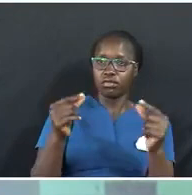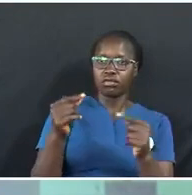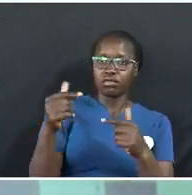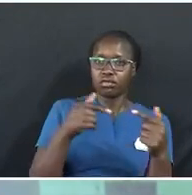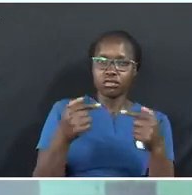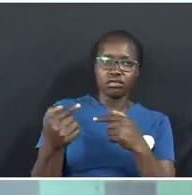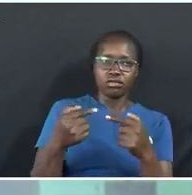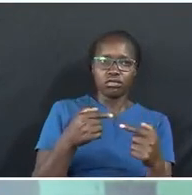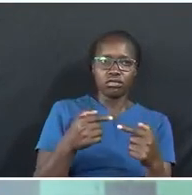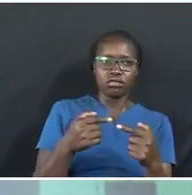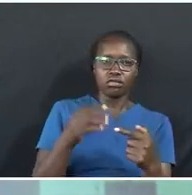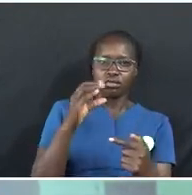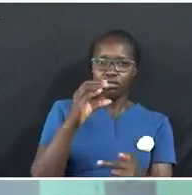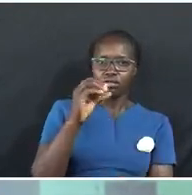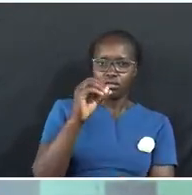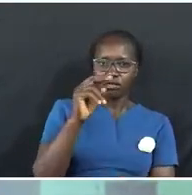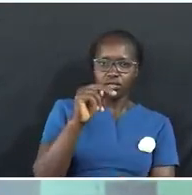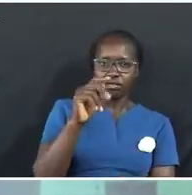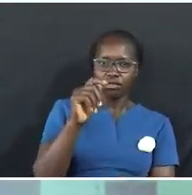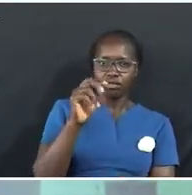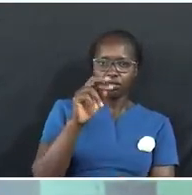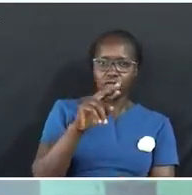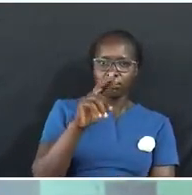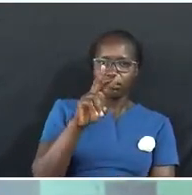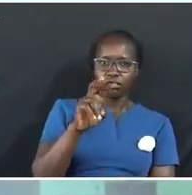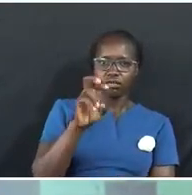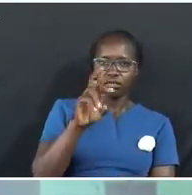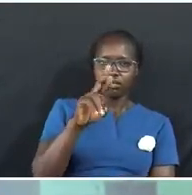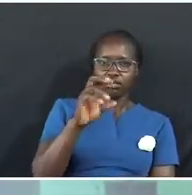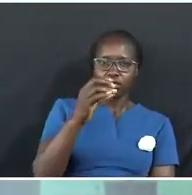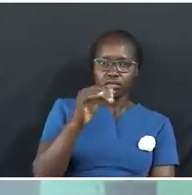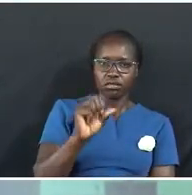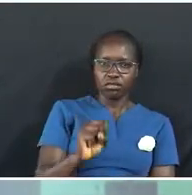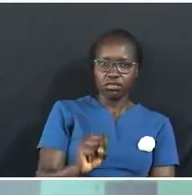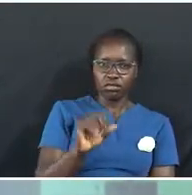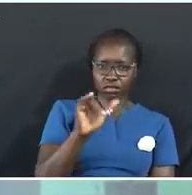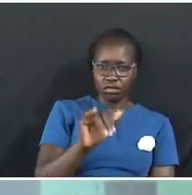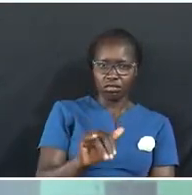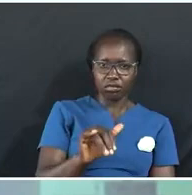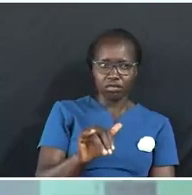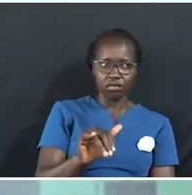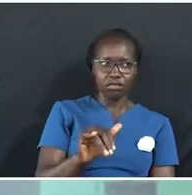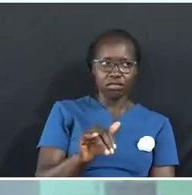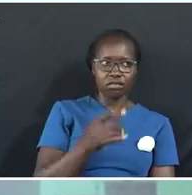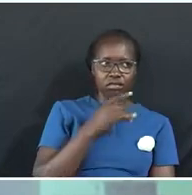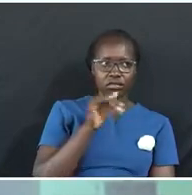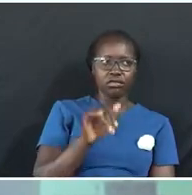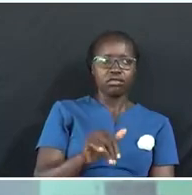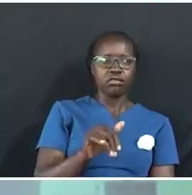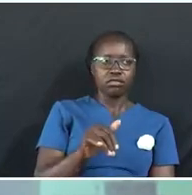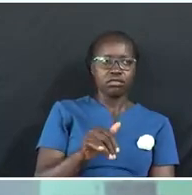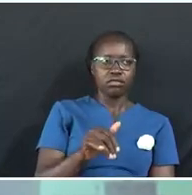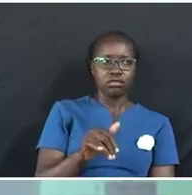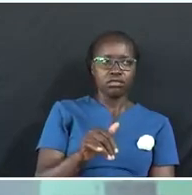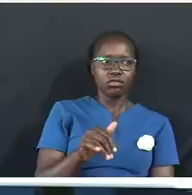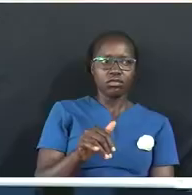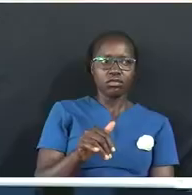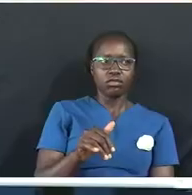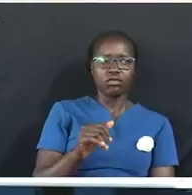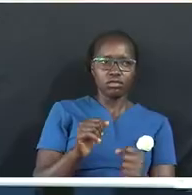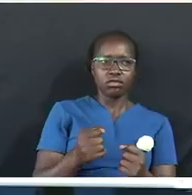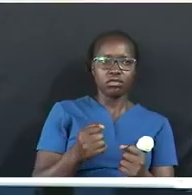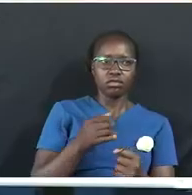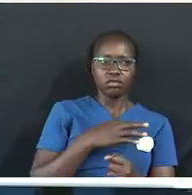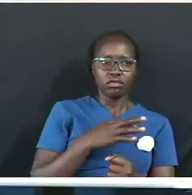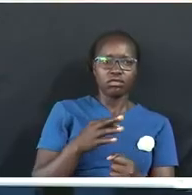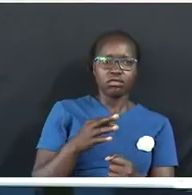one. I have spoken here on behalf of heaven so that we can be able to set ourselves from